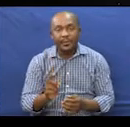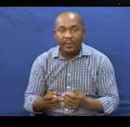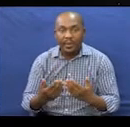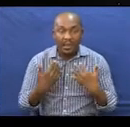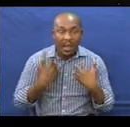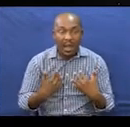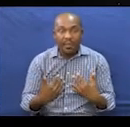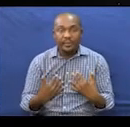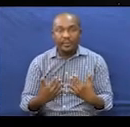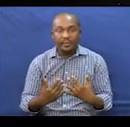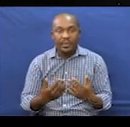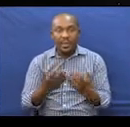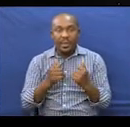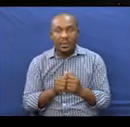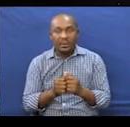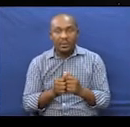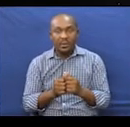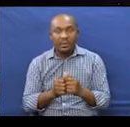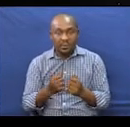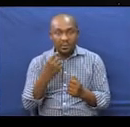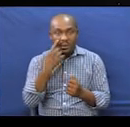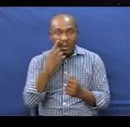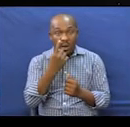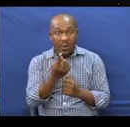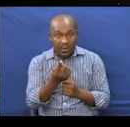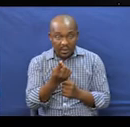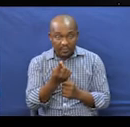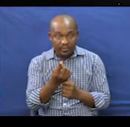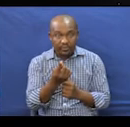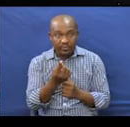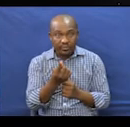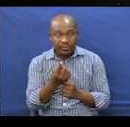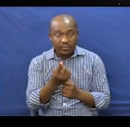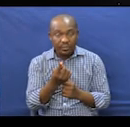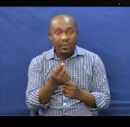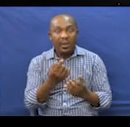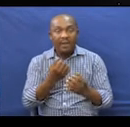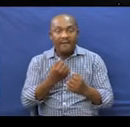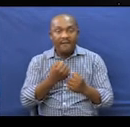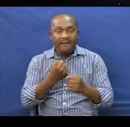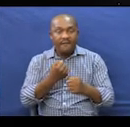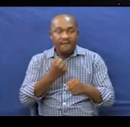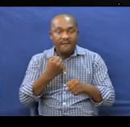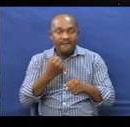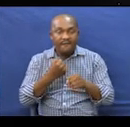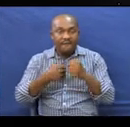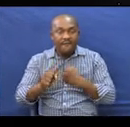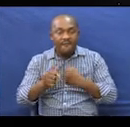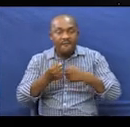there, my dear student, let us end up on looking on the functions